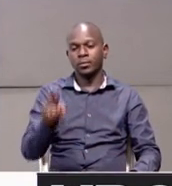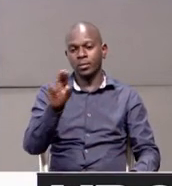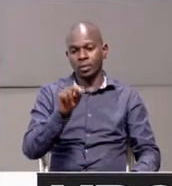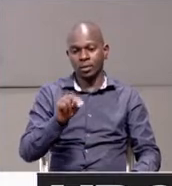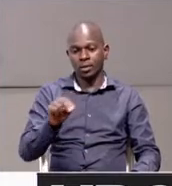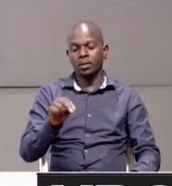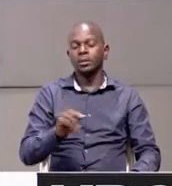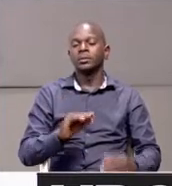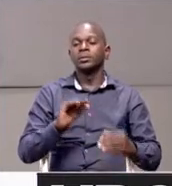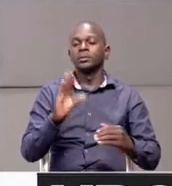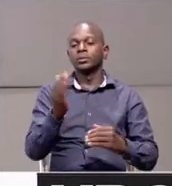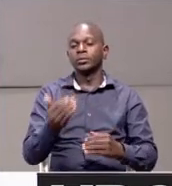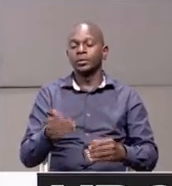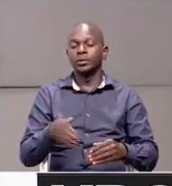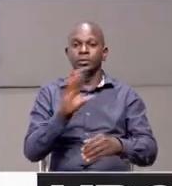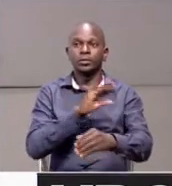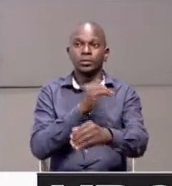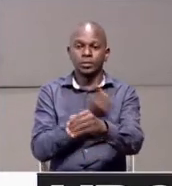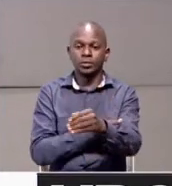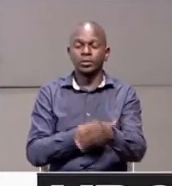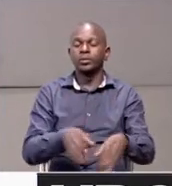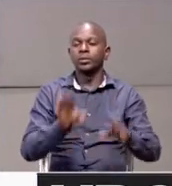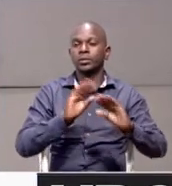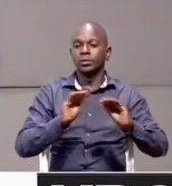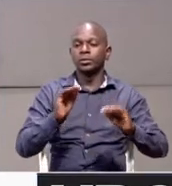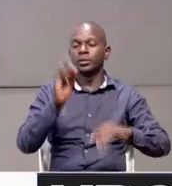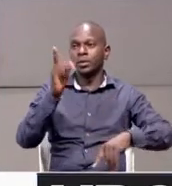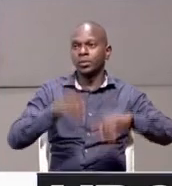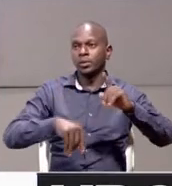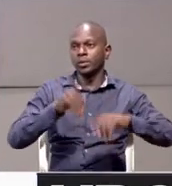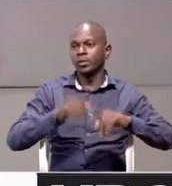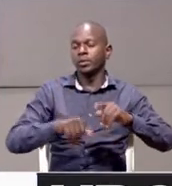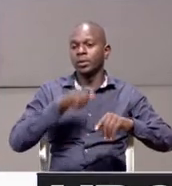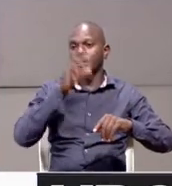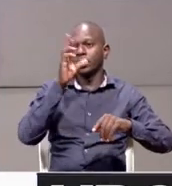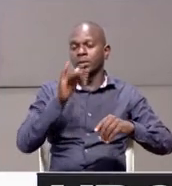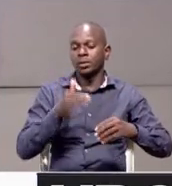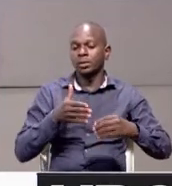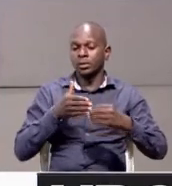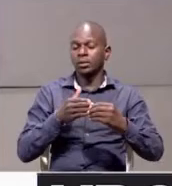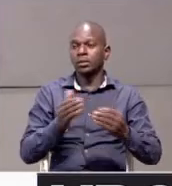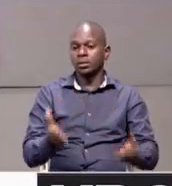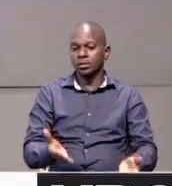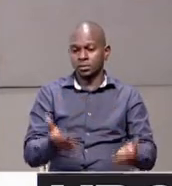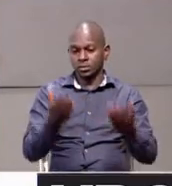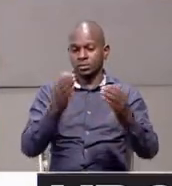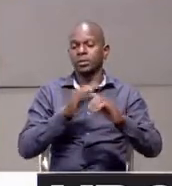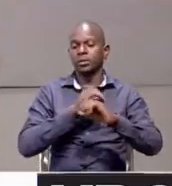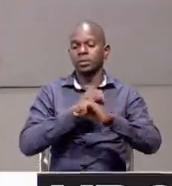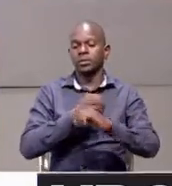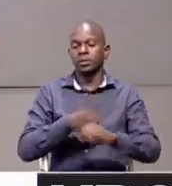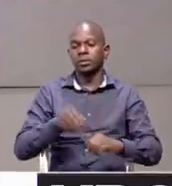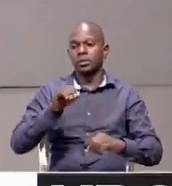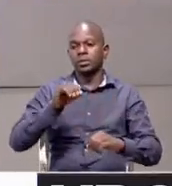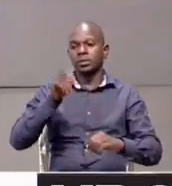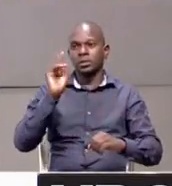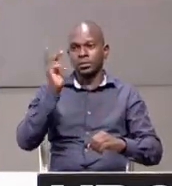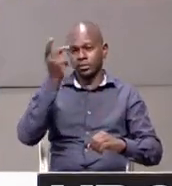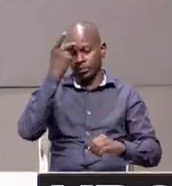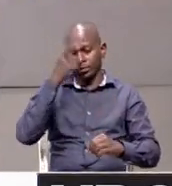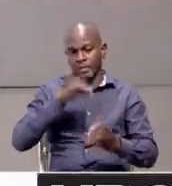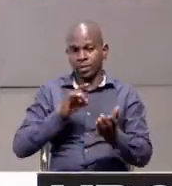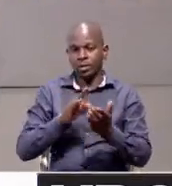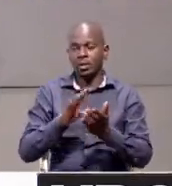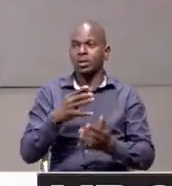National Children Authority is training political and religious leaders on promoting child protection policy to eliminate